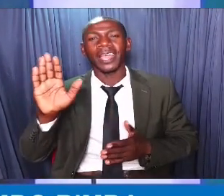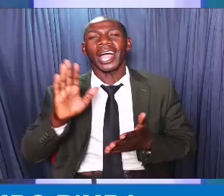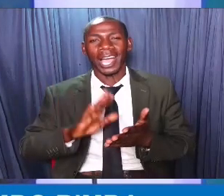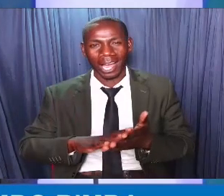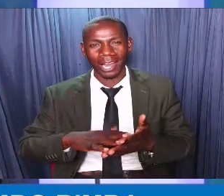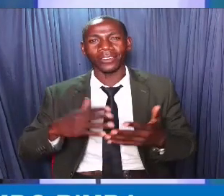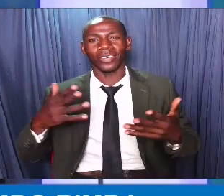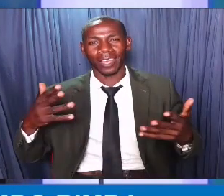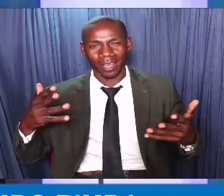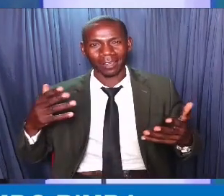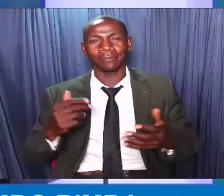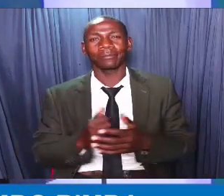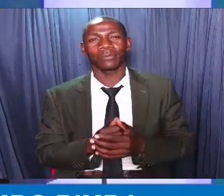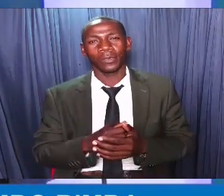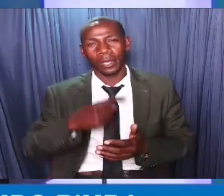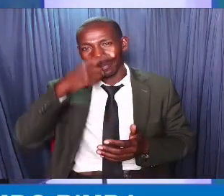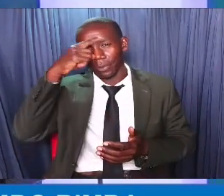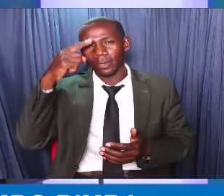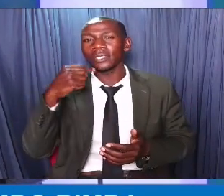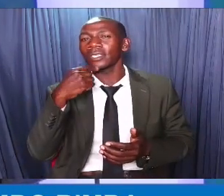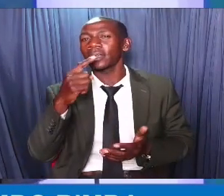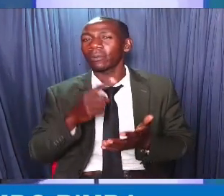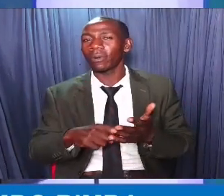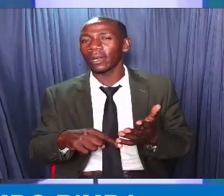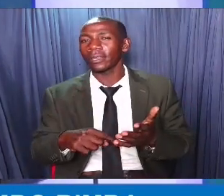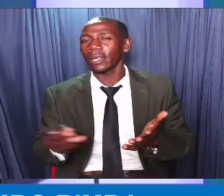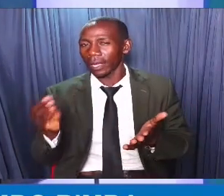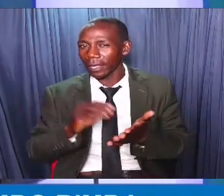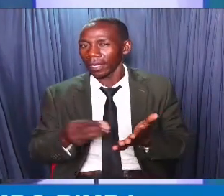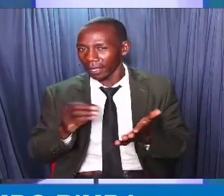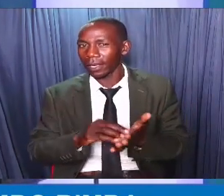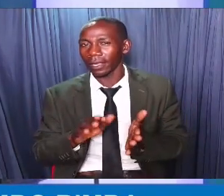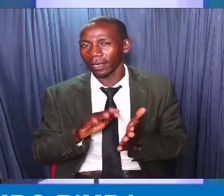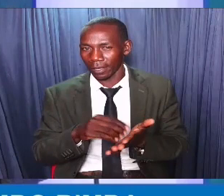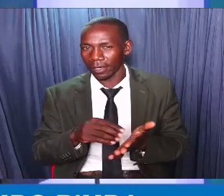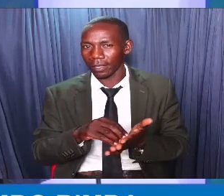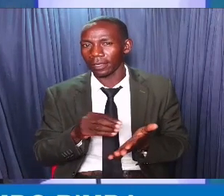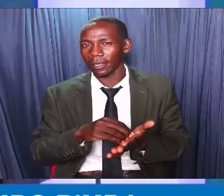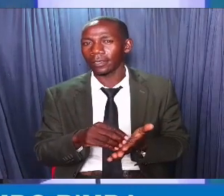Hallelujah. Hallelujah. Maana anasemaje? Tusomee tena. Because he says, read again the same.